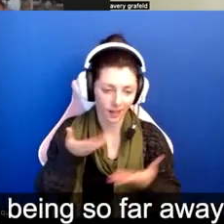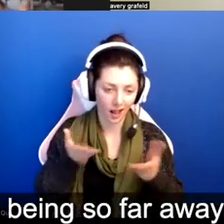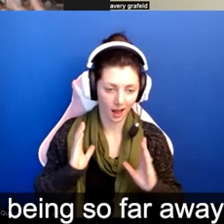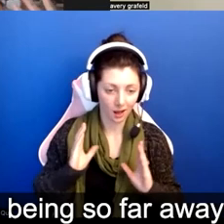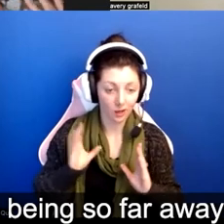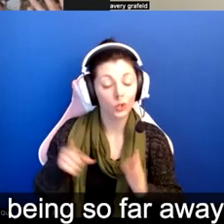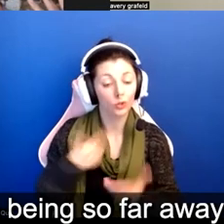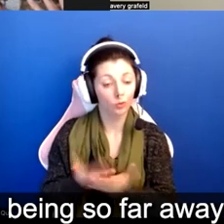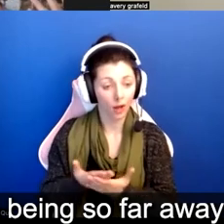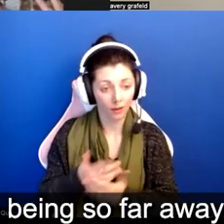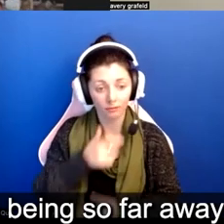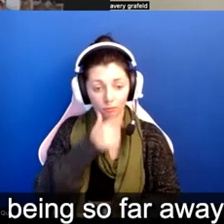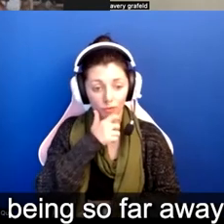Museum,